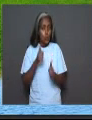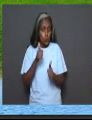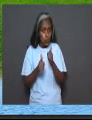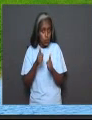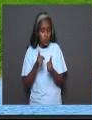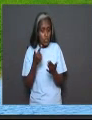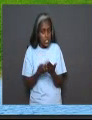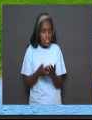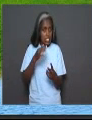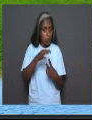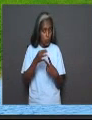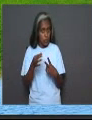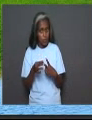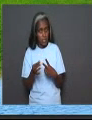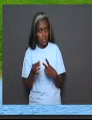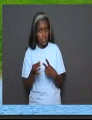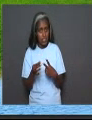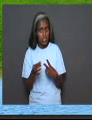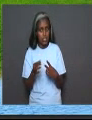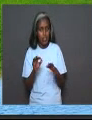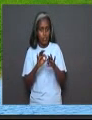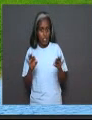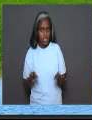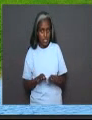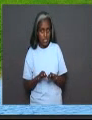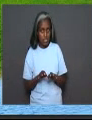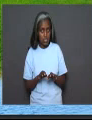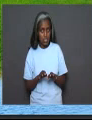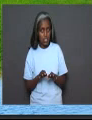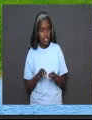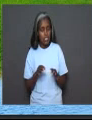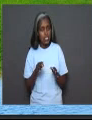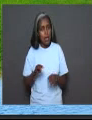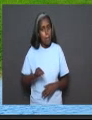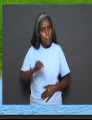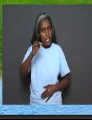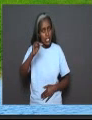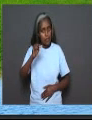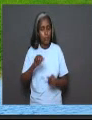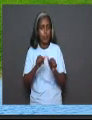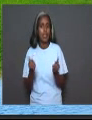these possibilities yields the maximum area?